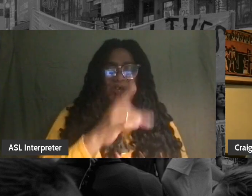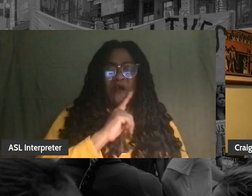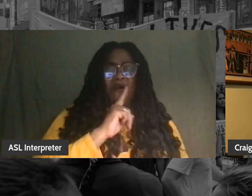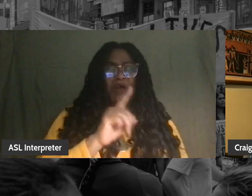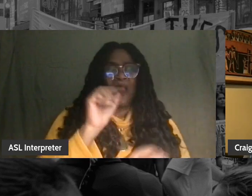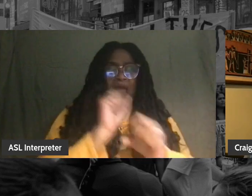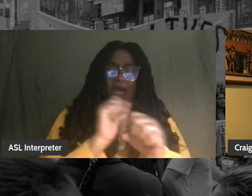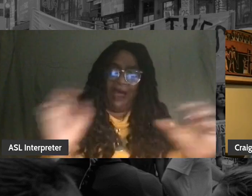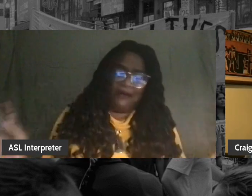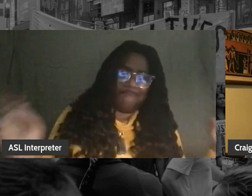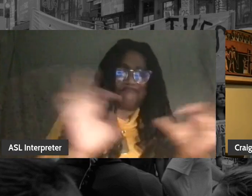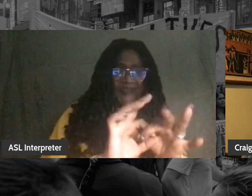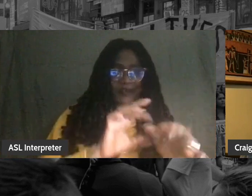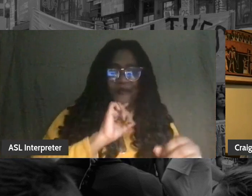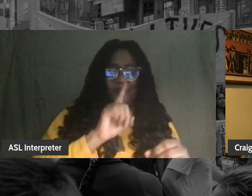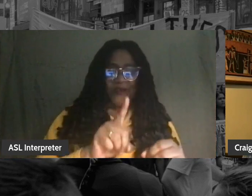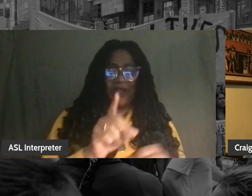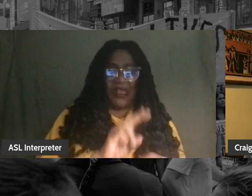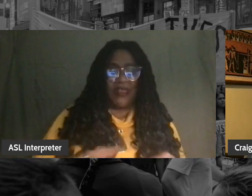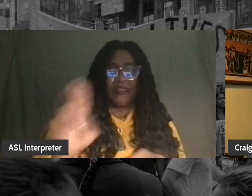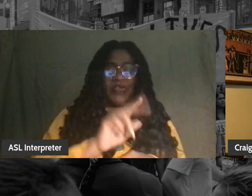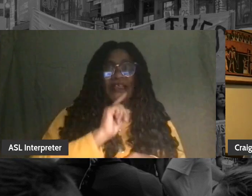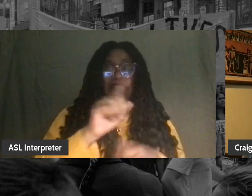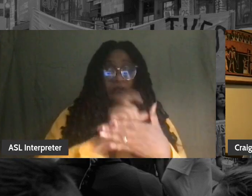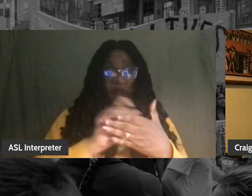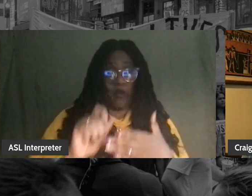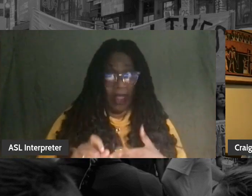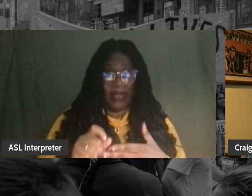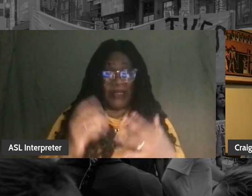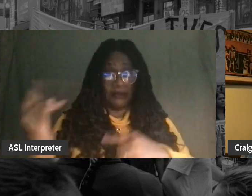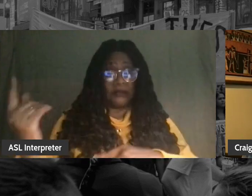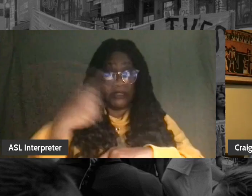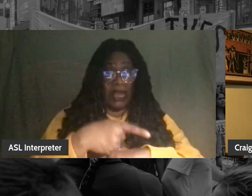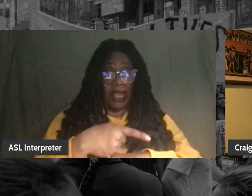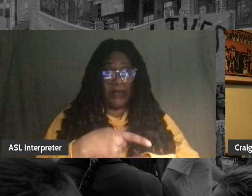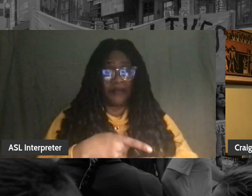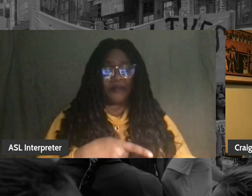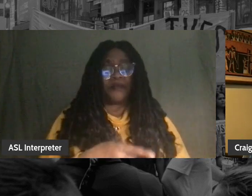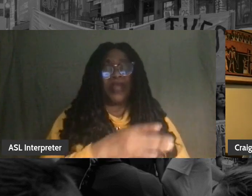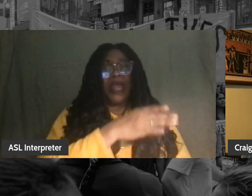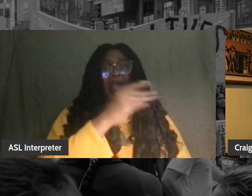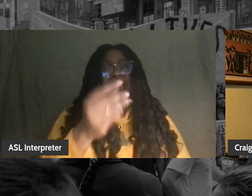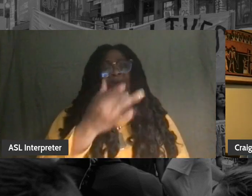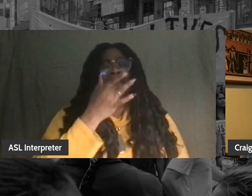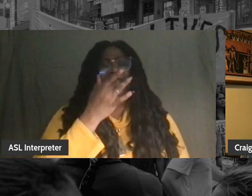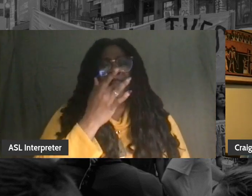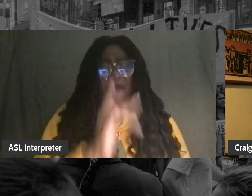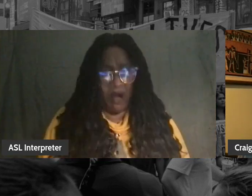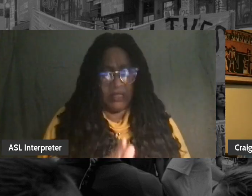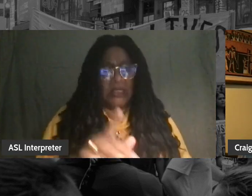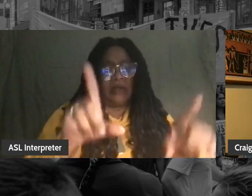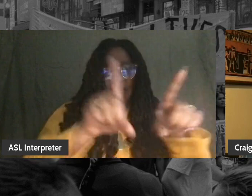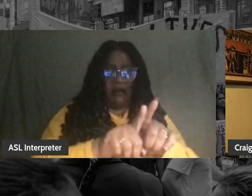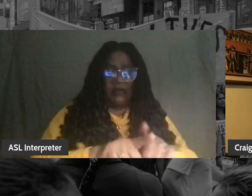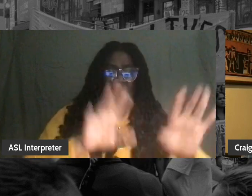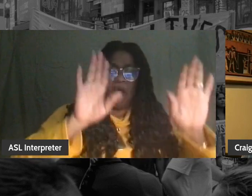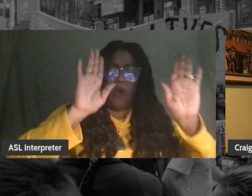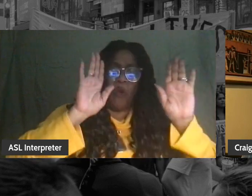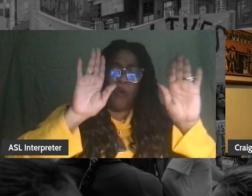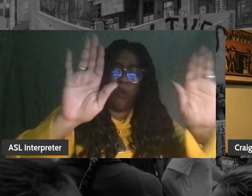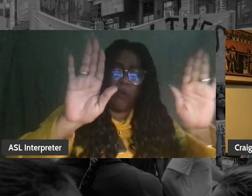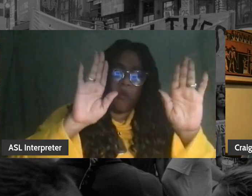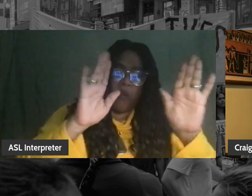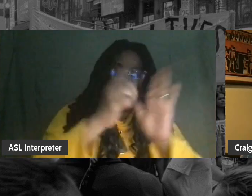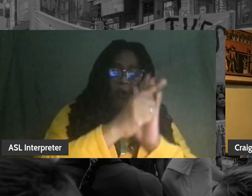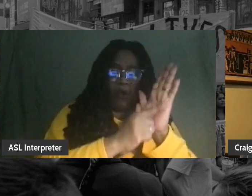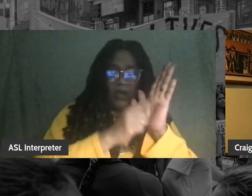wonderful clients, including the two writers who are on our panel this evening, and have been fortunate enough to work with some wonderful attorneys over the